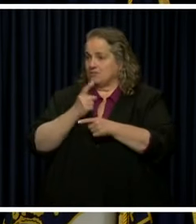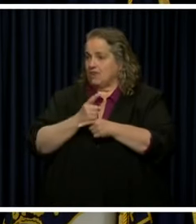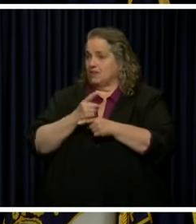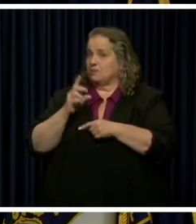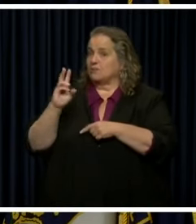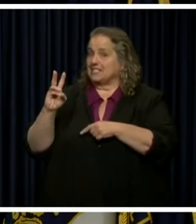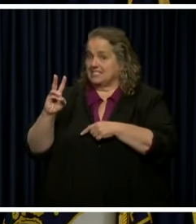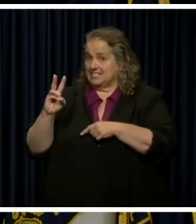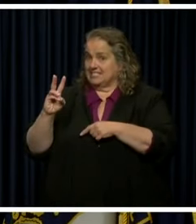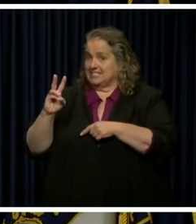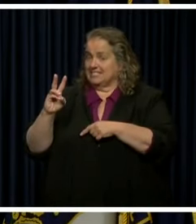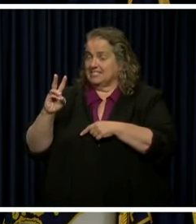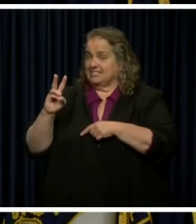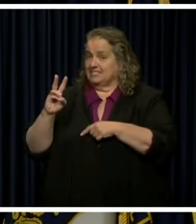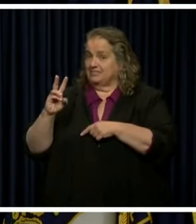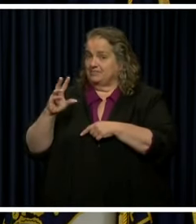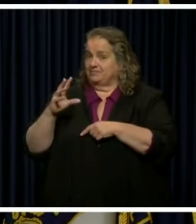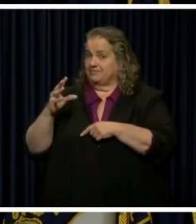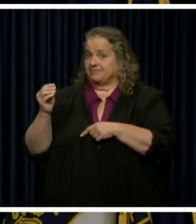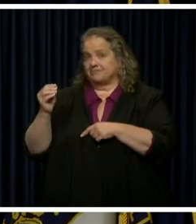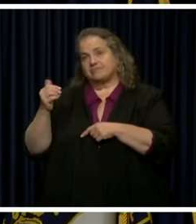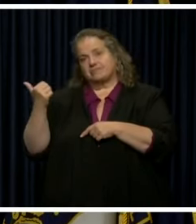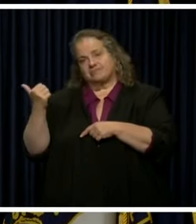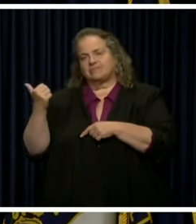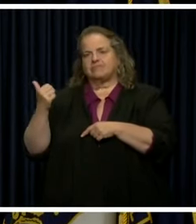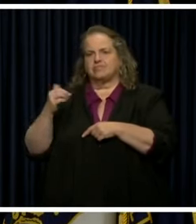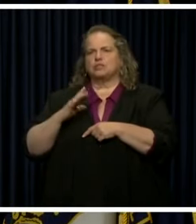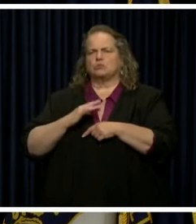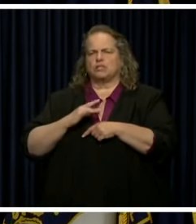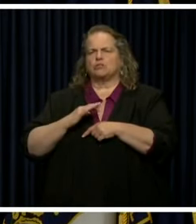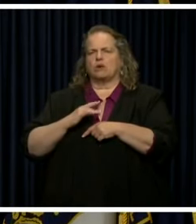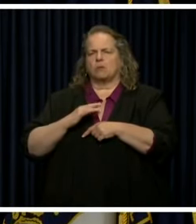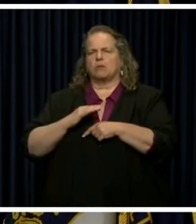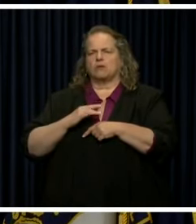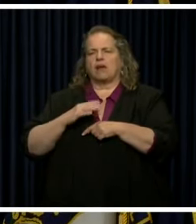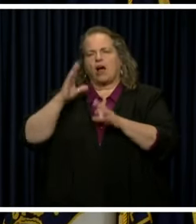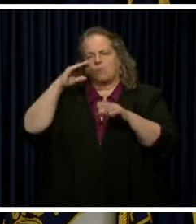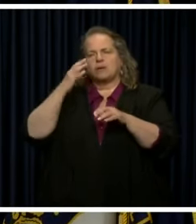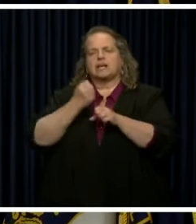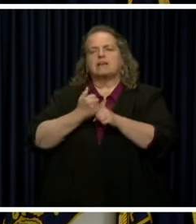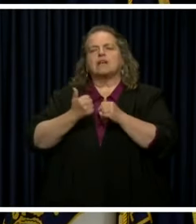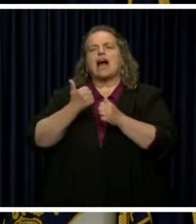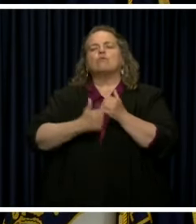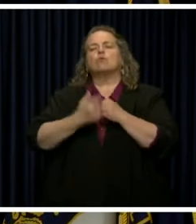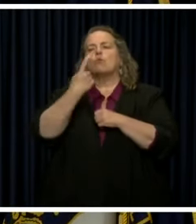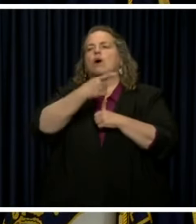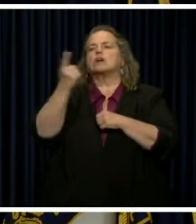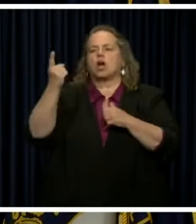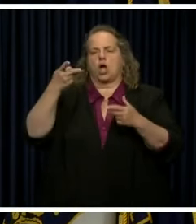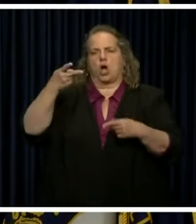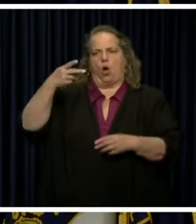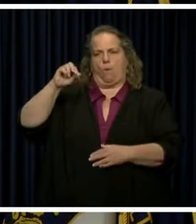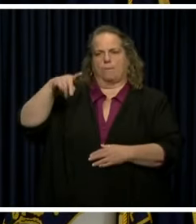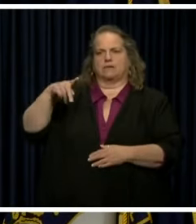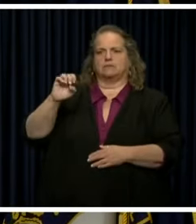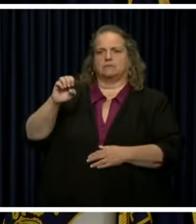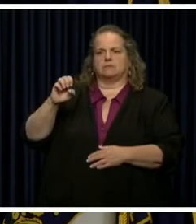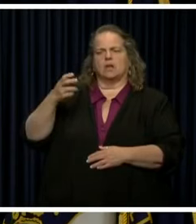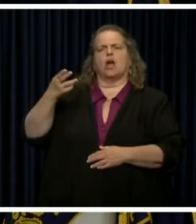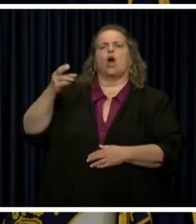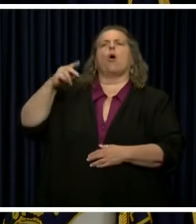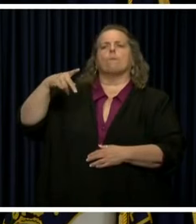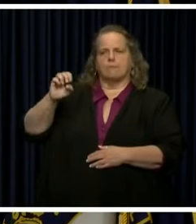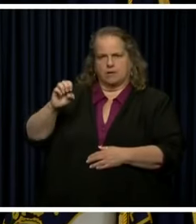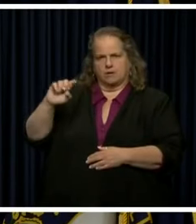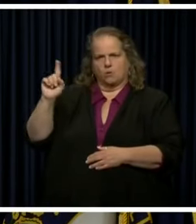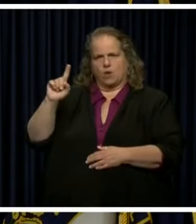6, and that's pretty incredible. Hope it gives everybody out there hope. Hope that there is a day where we will